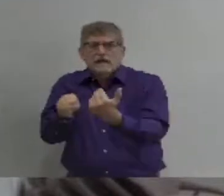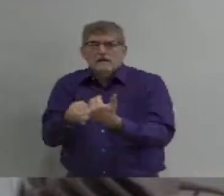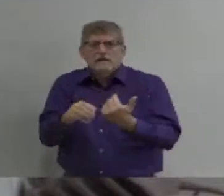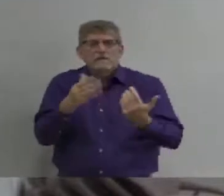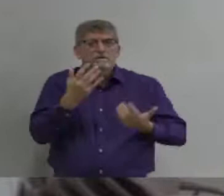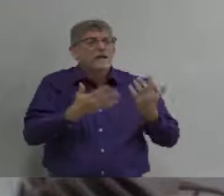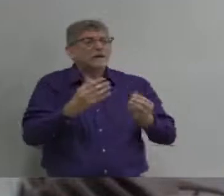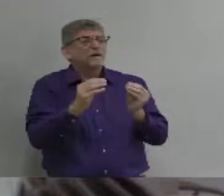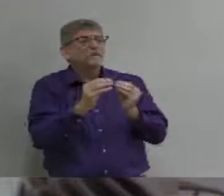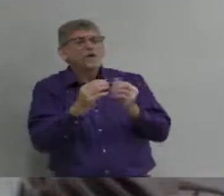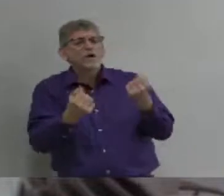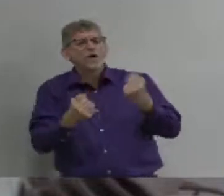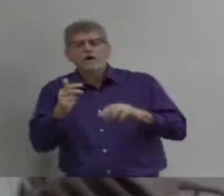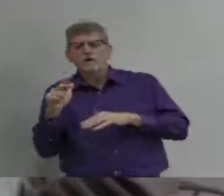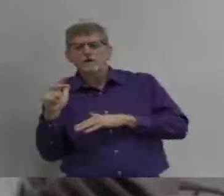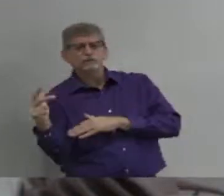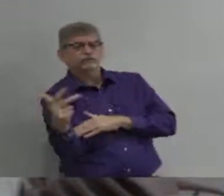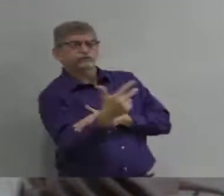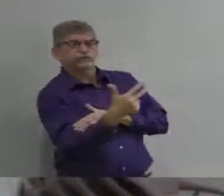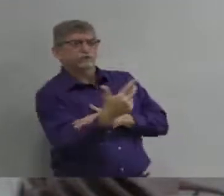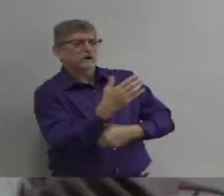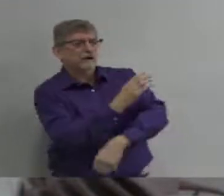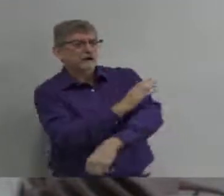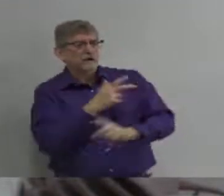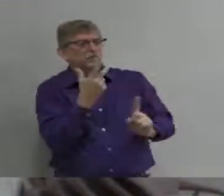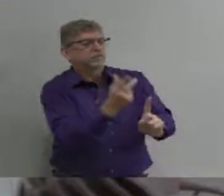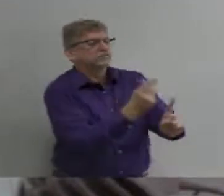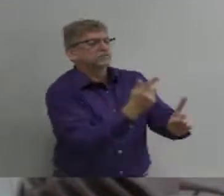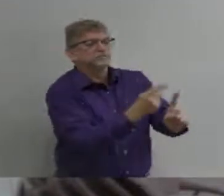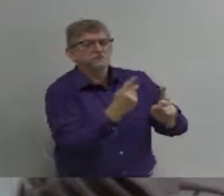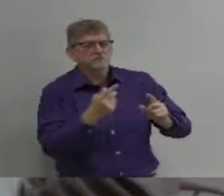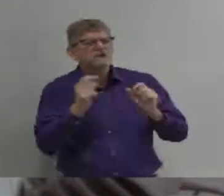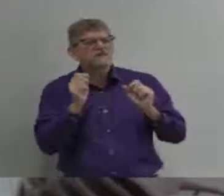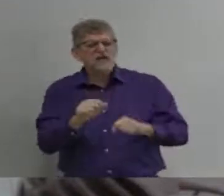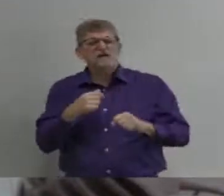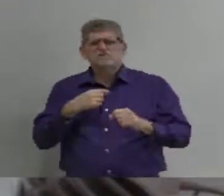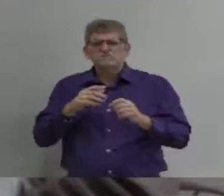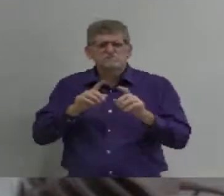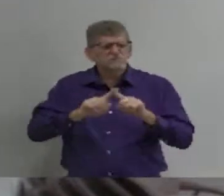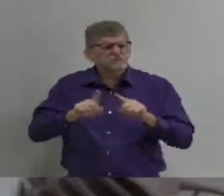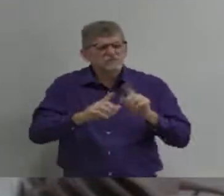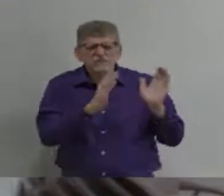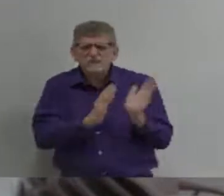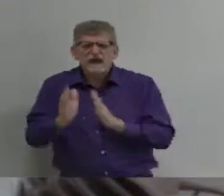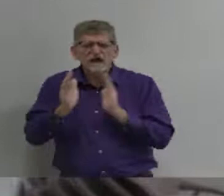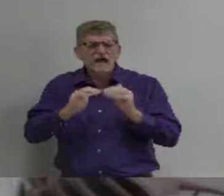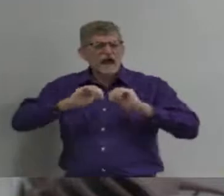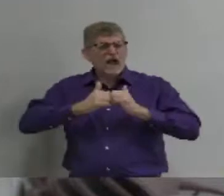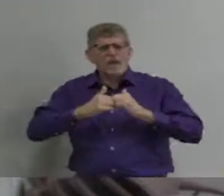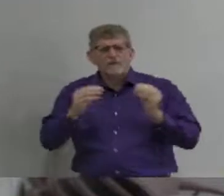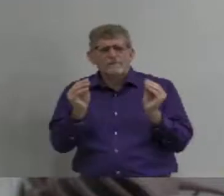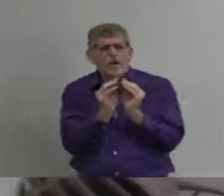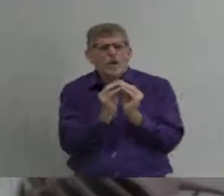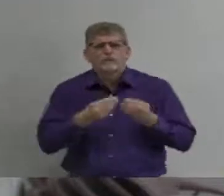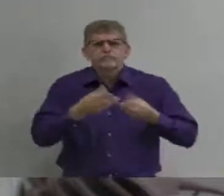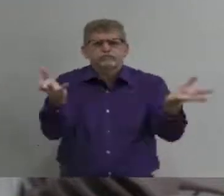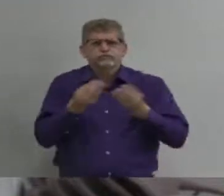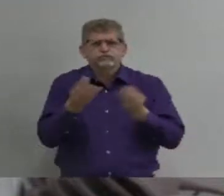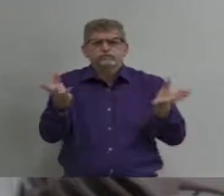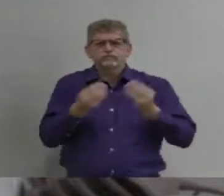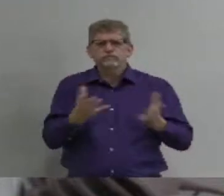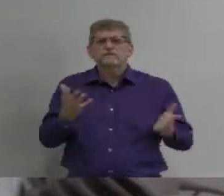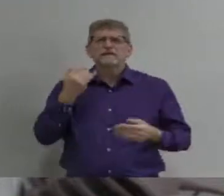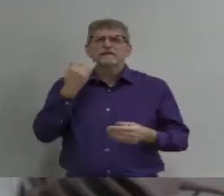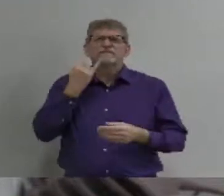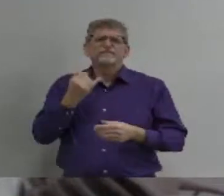We are starting working on the plans for that. But right now with the actual in-space clinic,